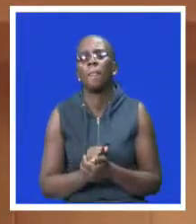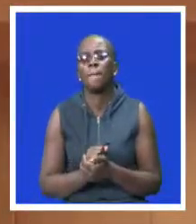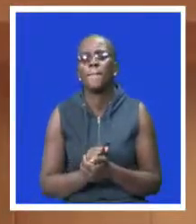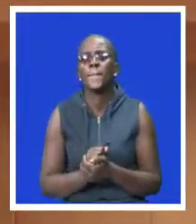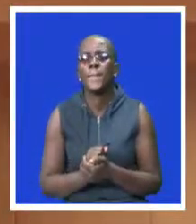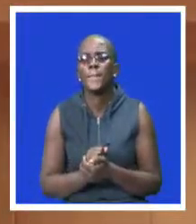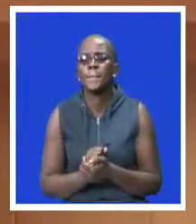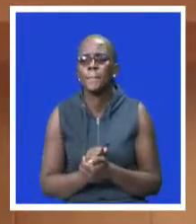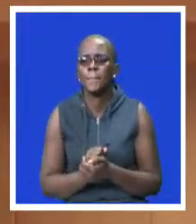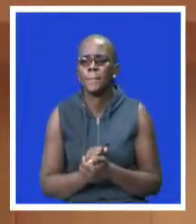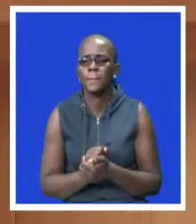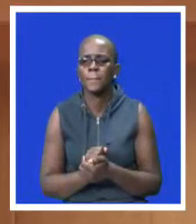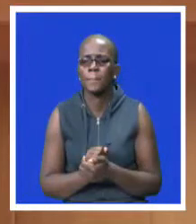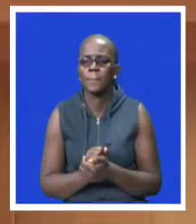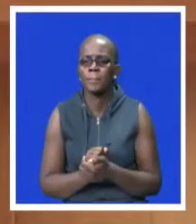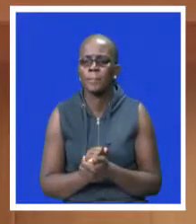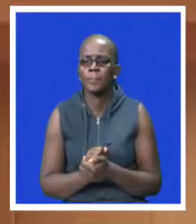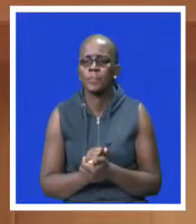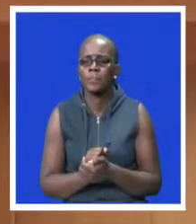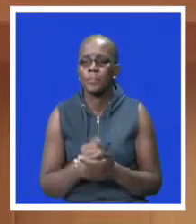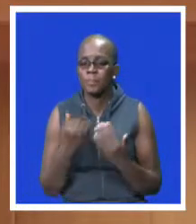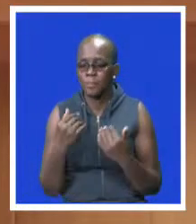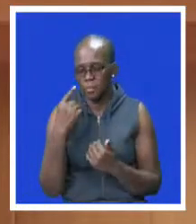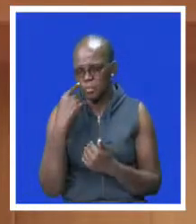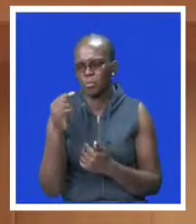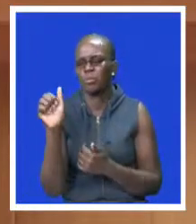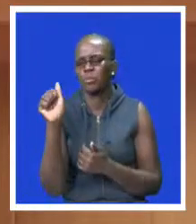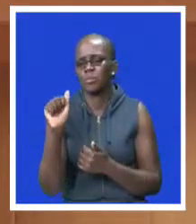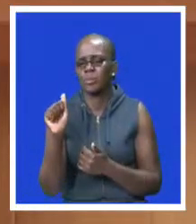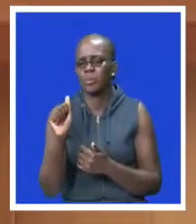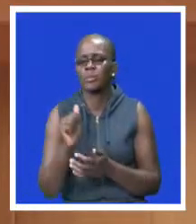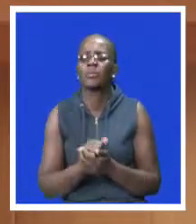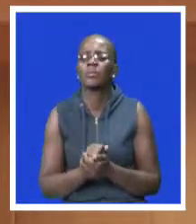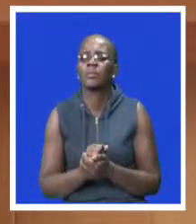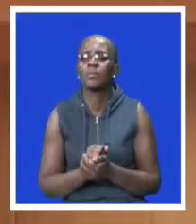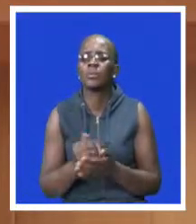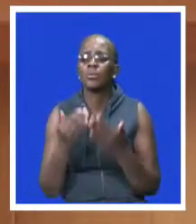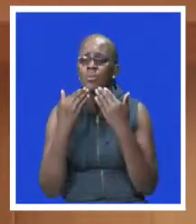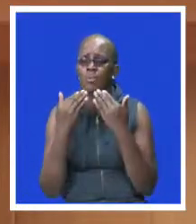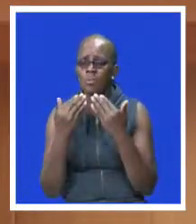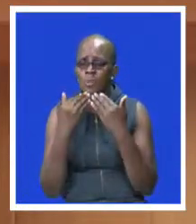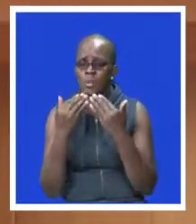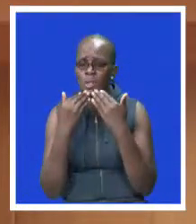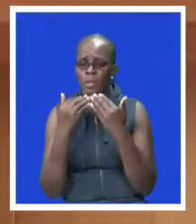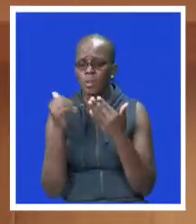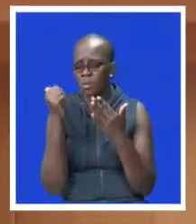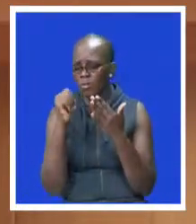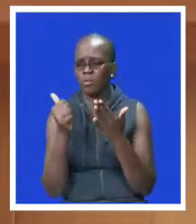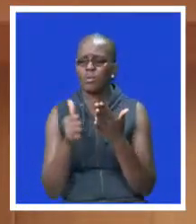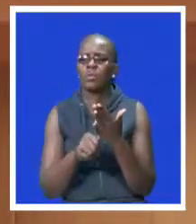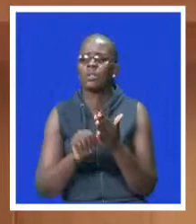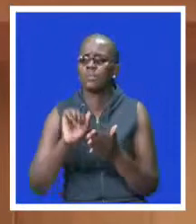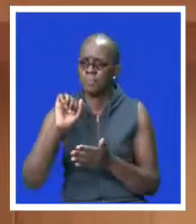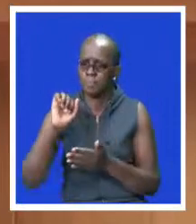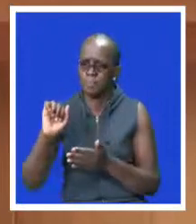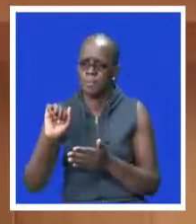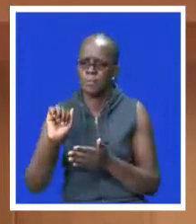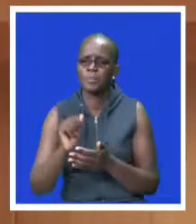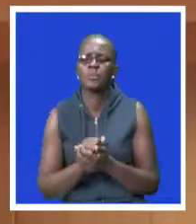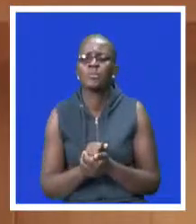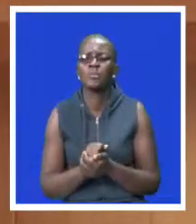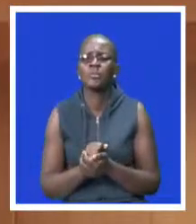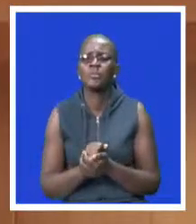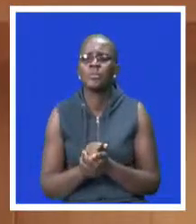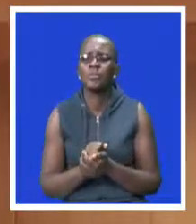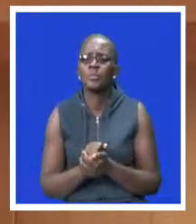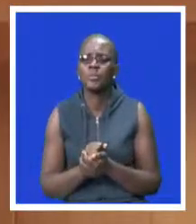thing. So let's look at A. A says, thank you for your recent letter. This is what we call what? You are